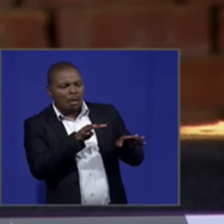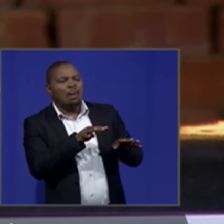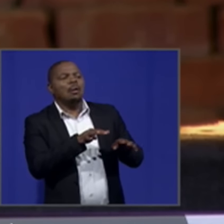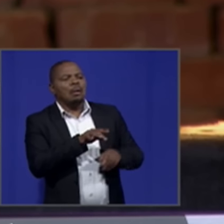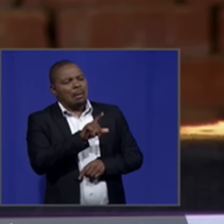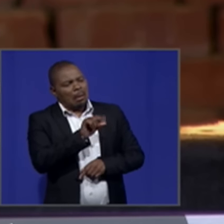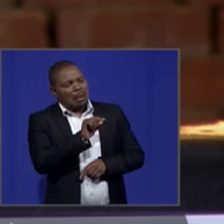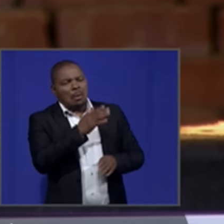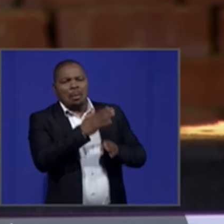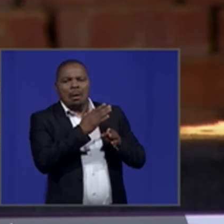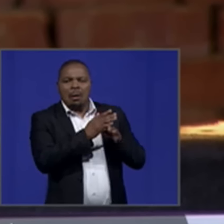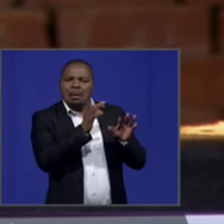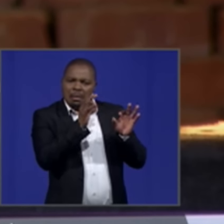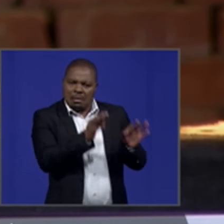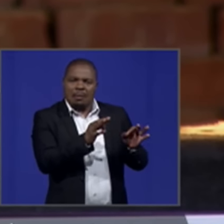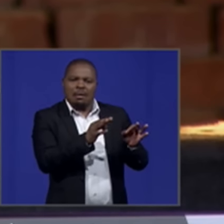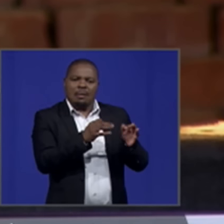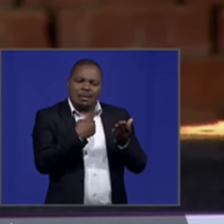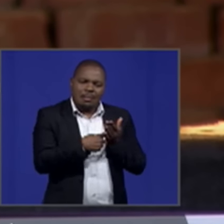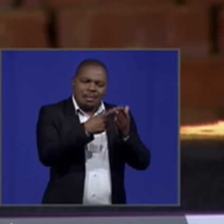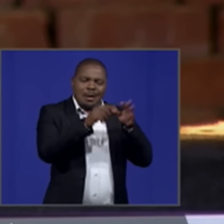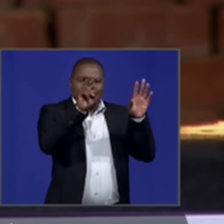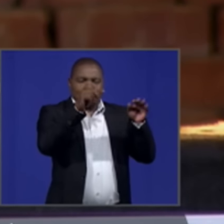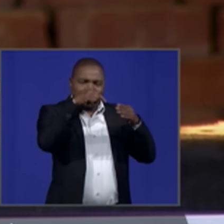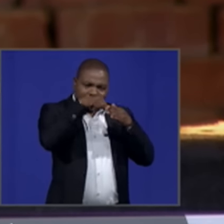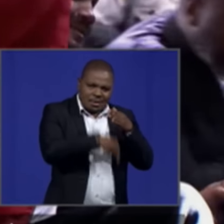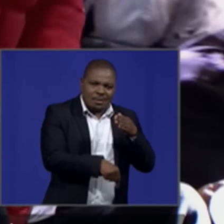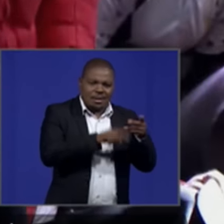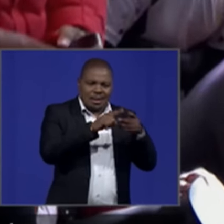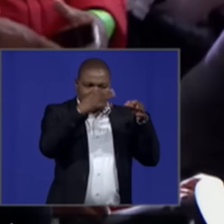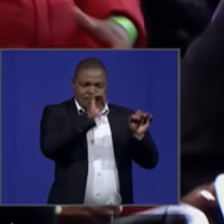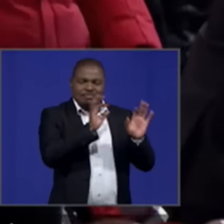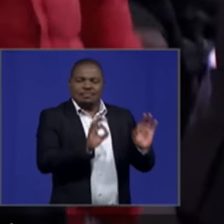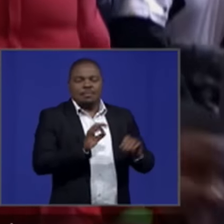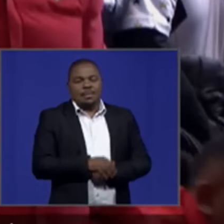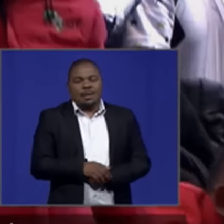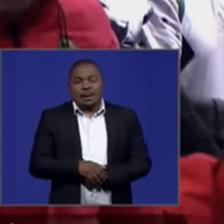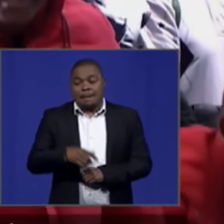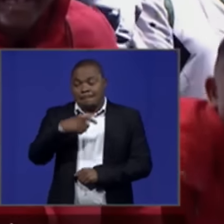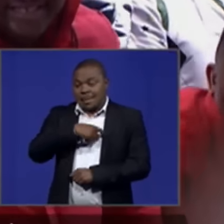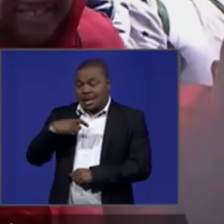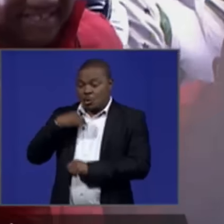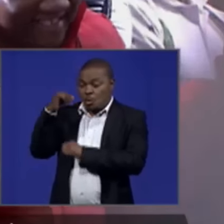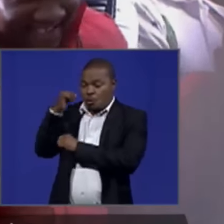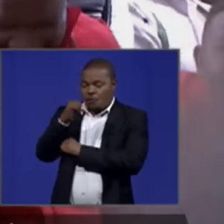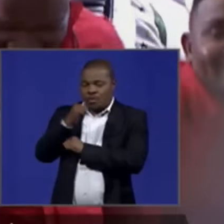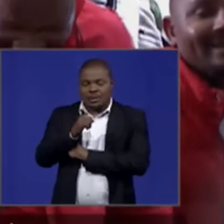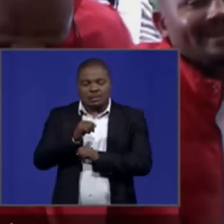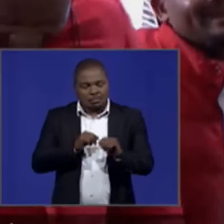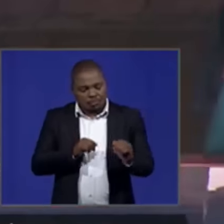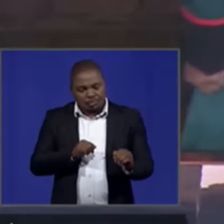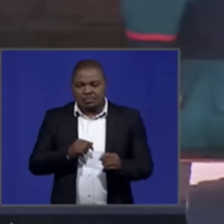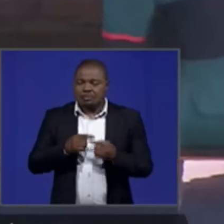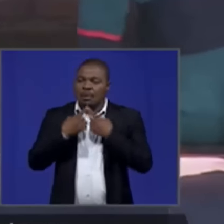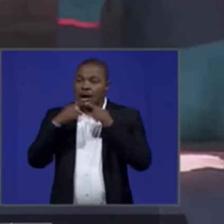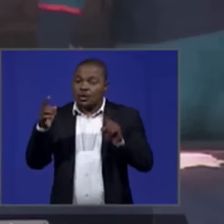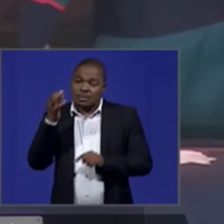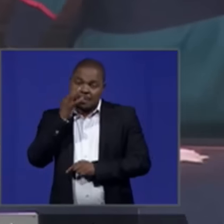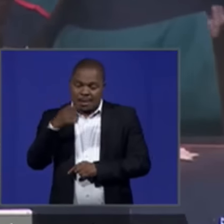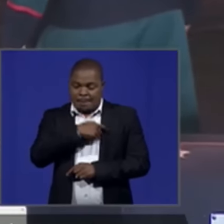scrutiny of the issues and the decision. Kantoro ya moporesidente e rebotse kitsiso e reng